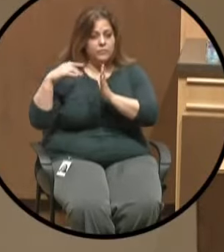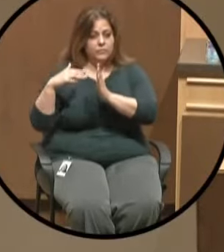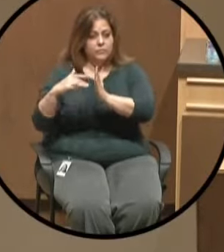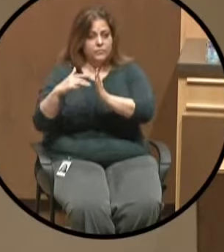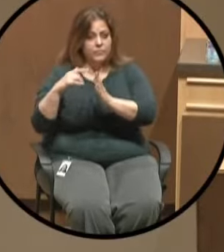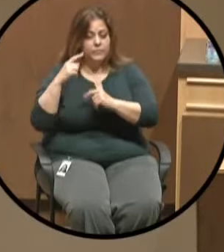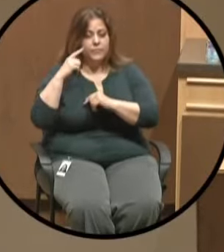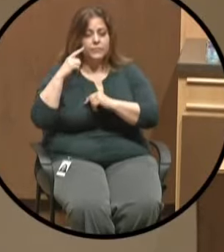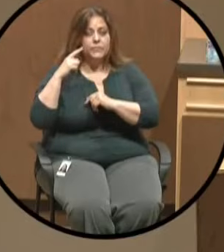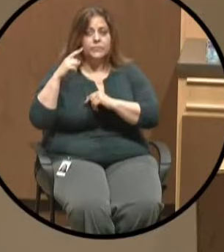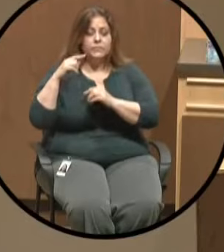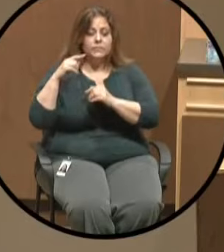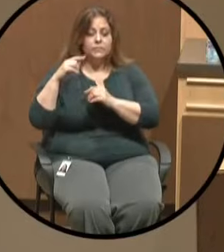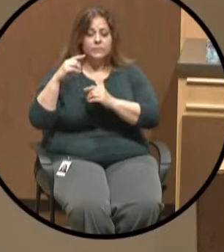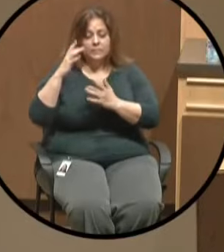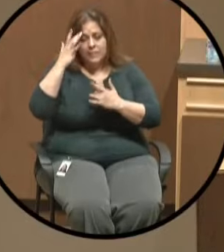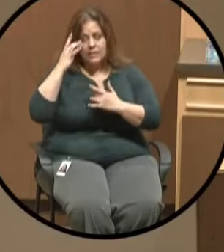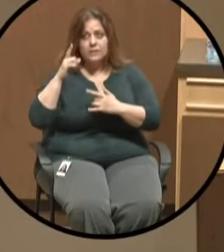with us.